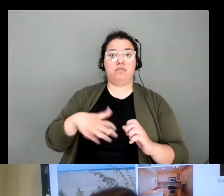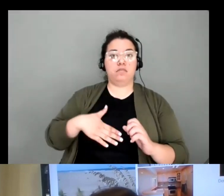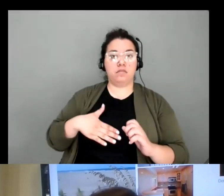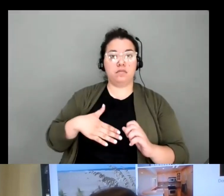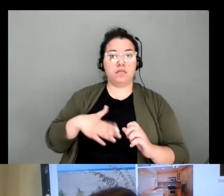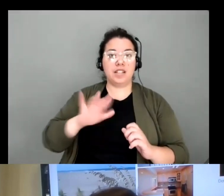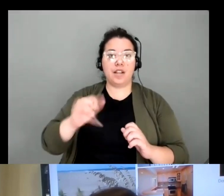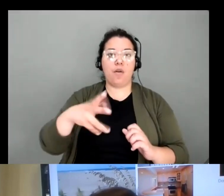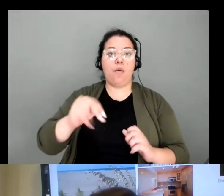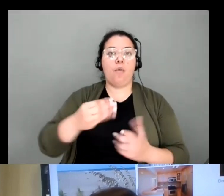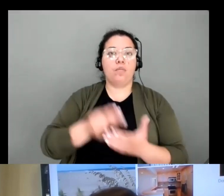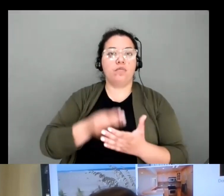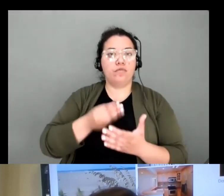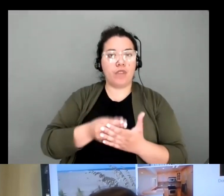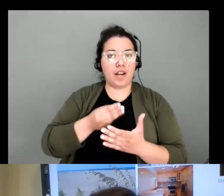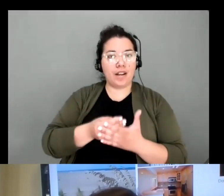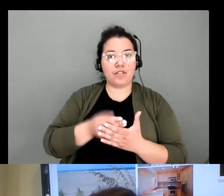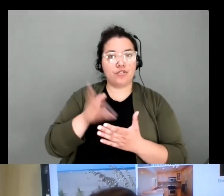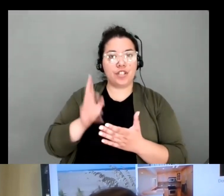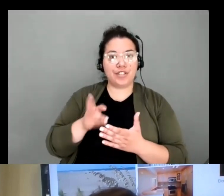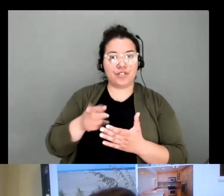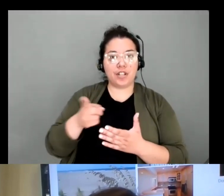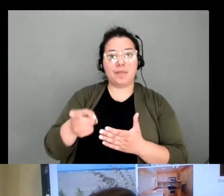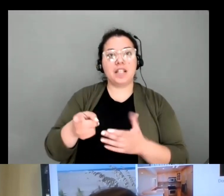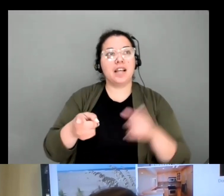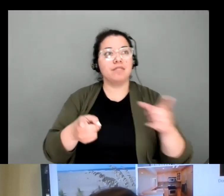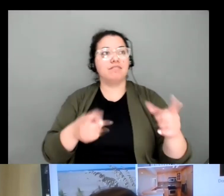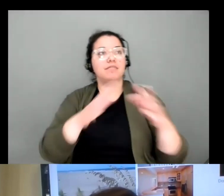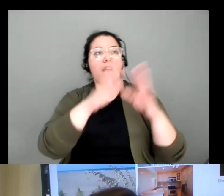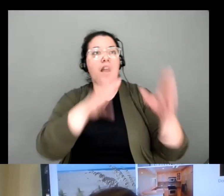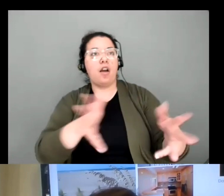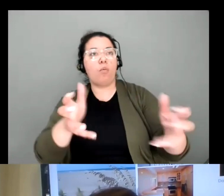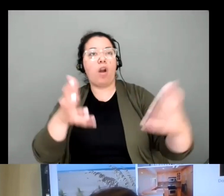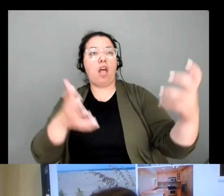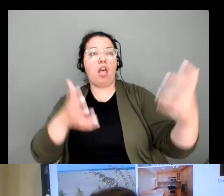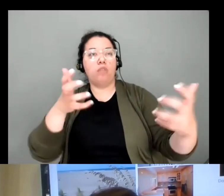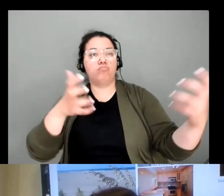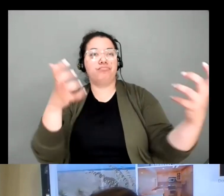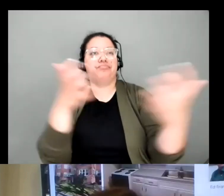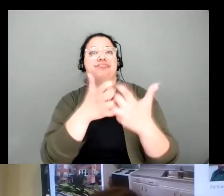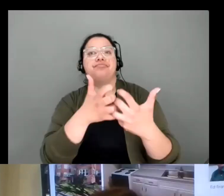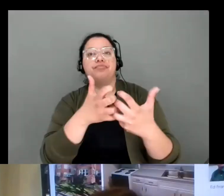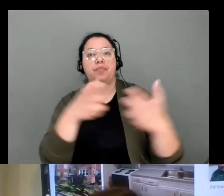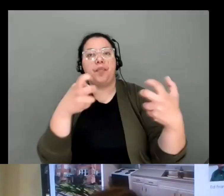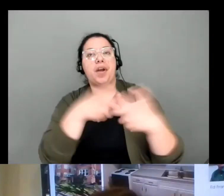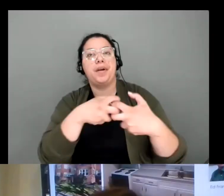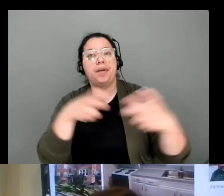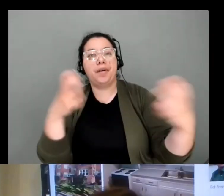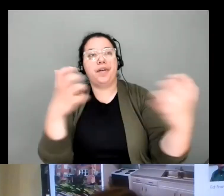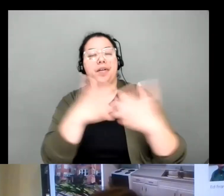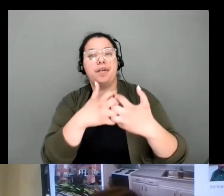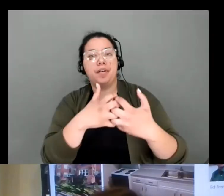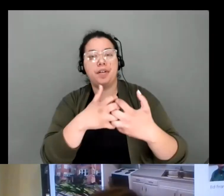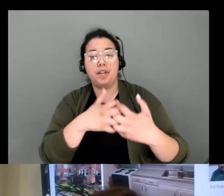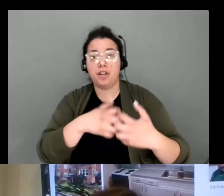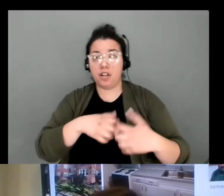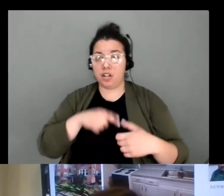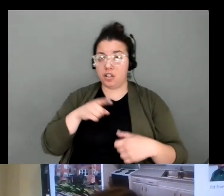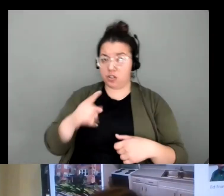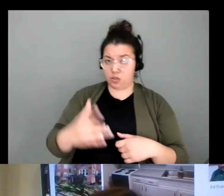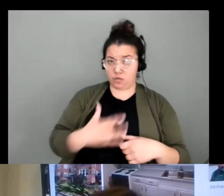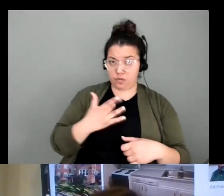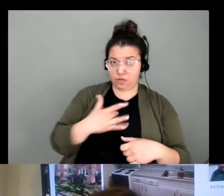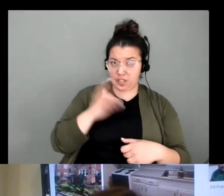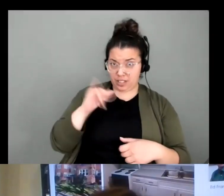history and they want to fit into the house that's worth this much, and there's programs to help them. And do you feel that way, that it's always sort of